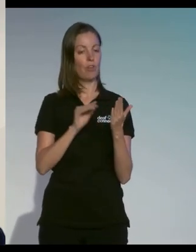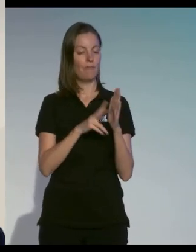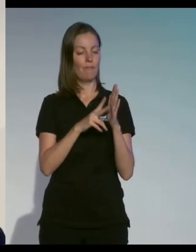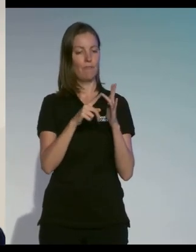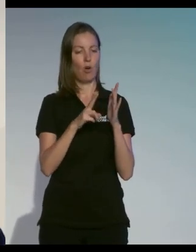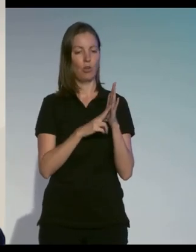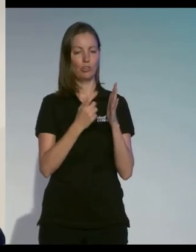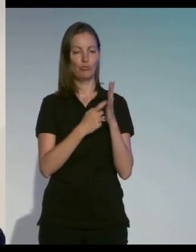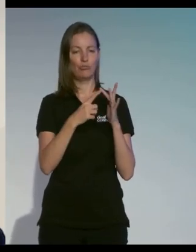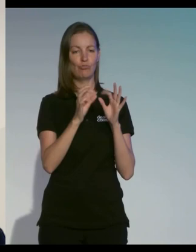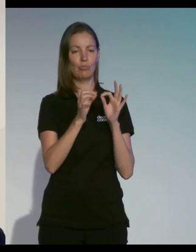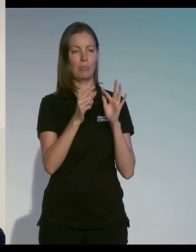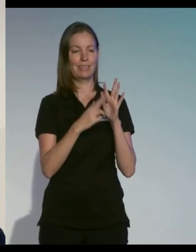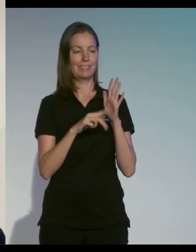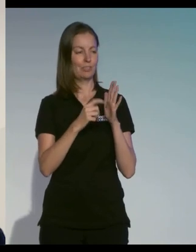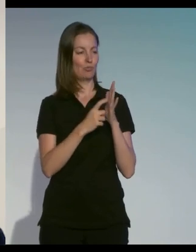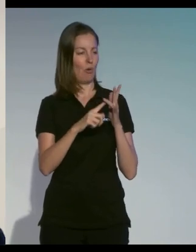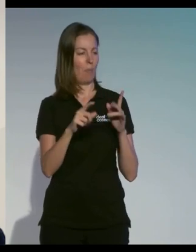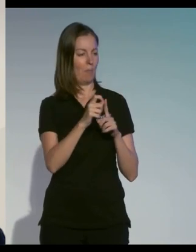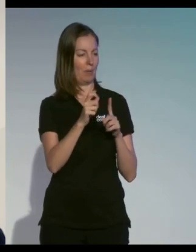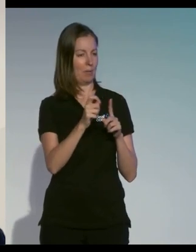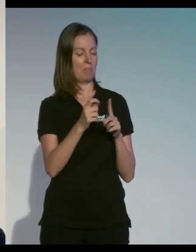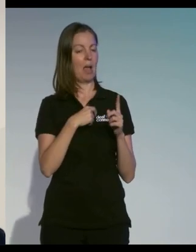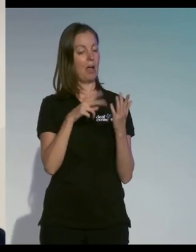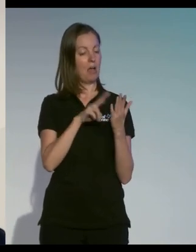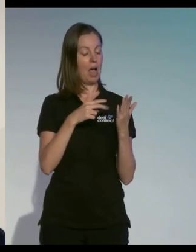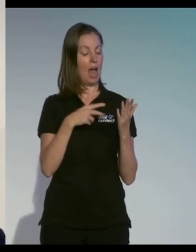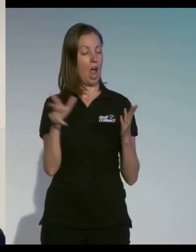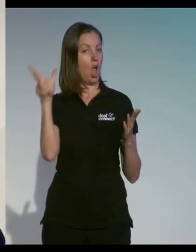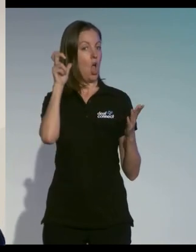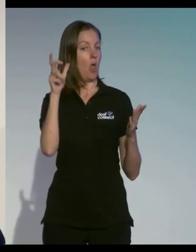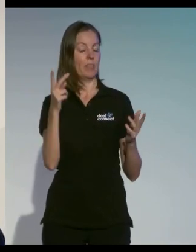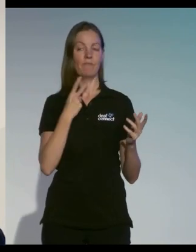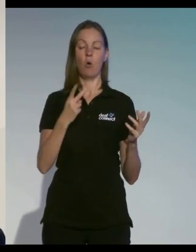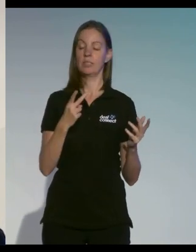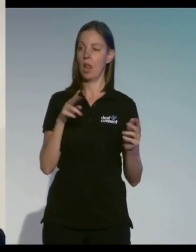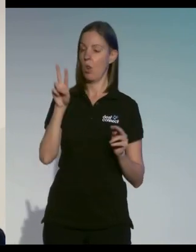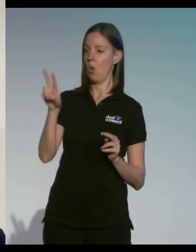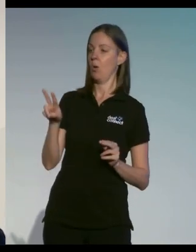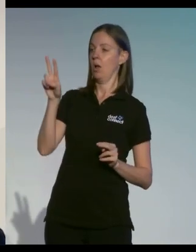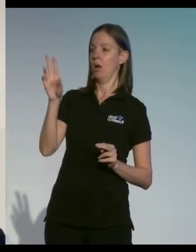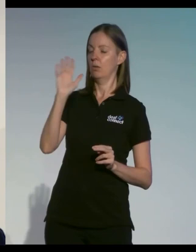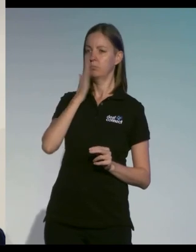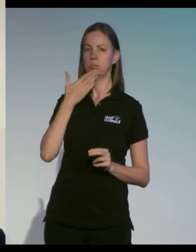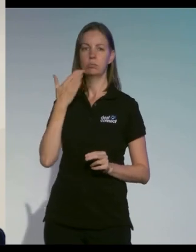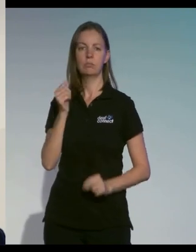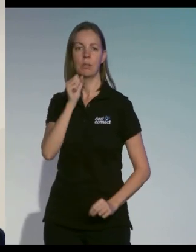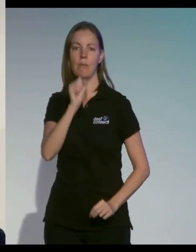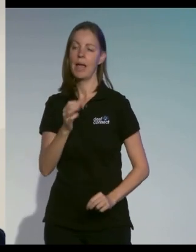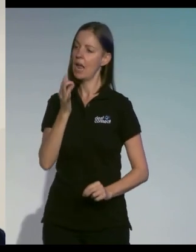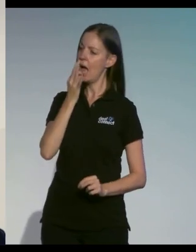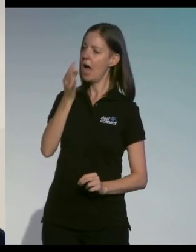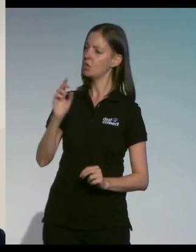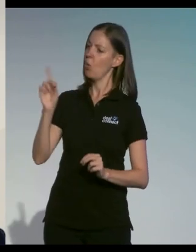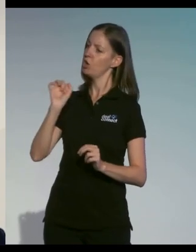and I heard this voice, and I looked at this beautiful man in front of me, and I said, what were your views on